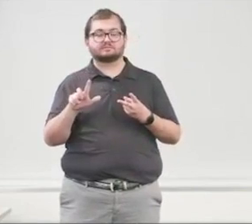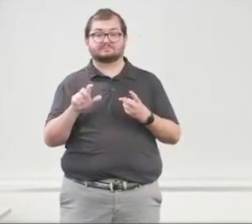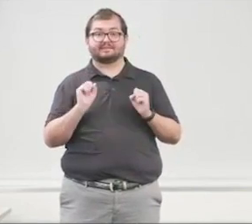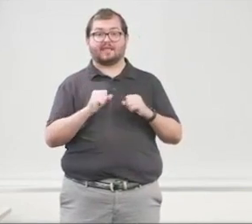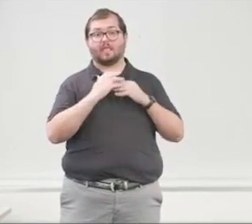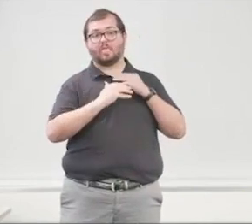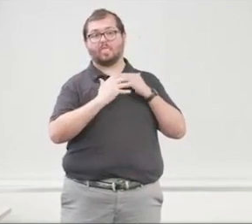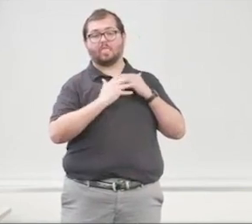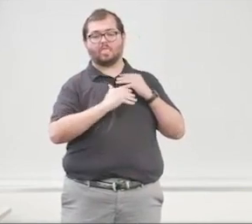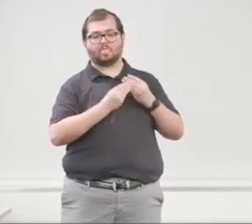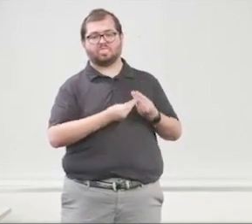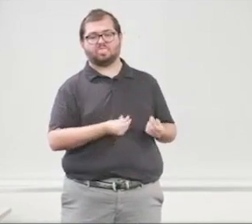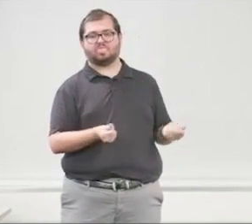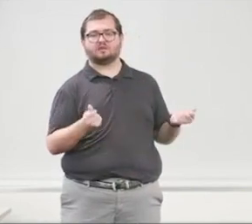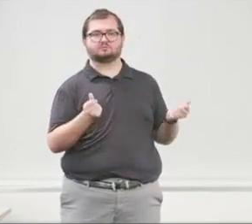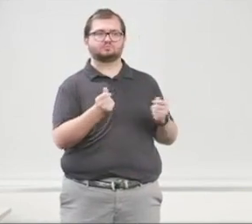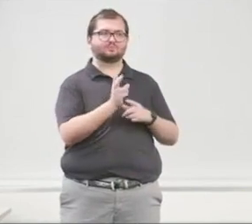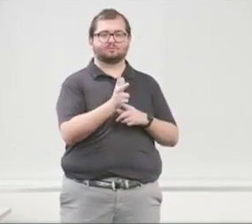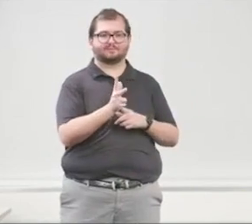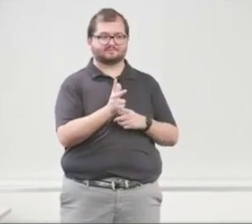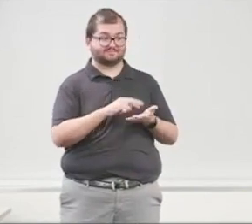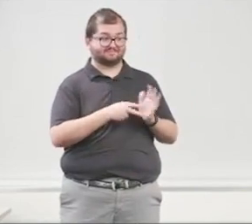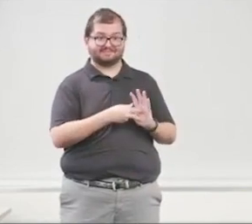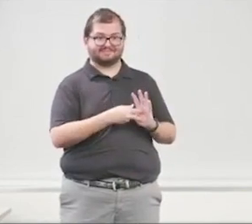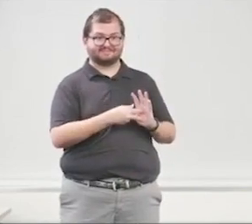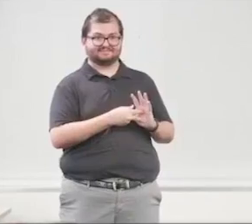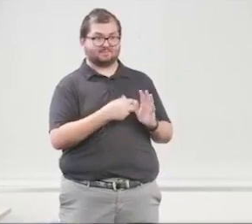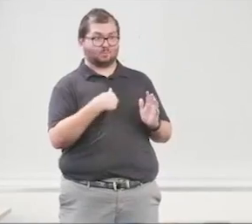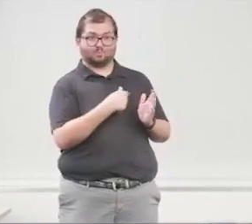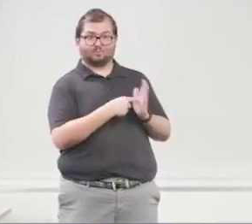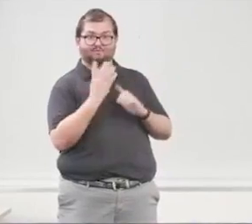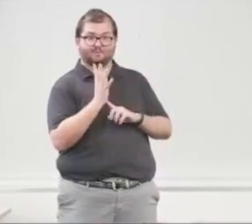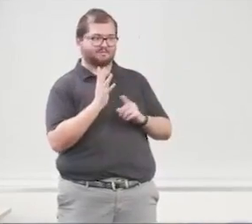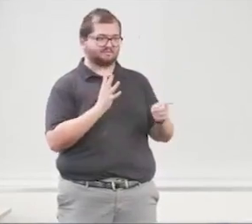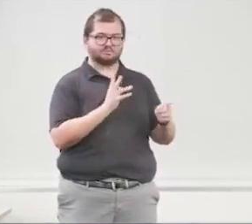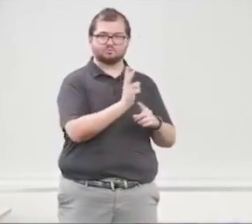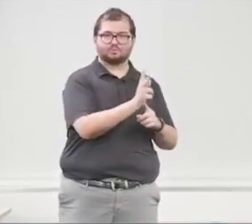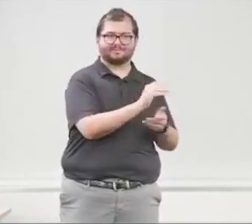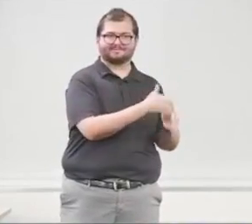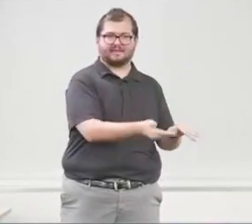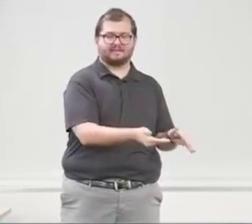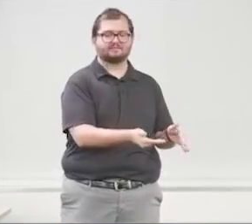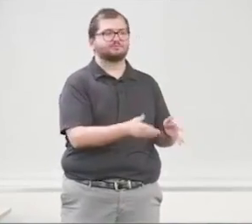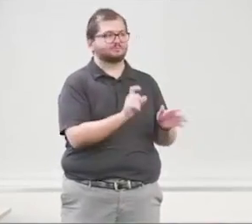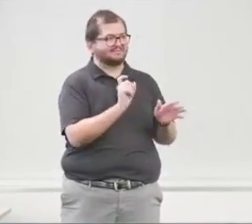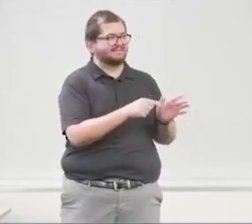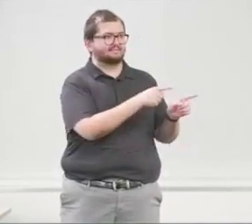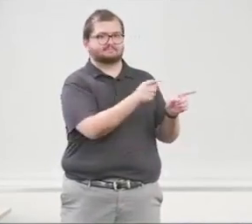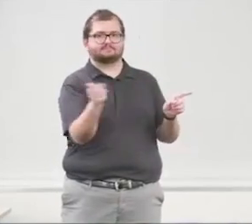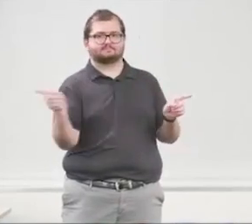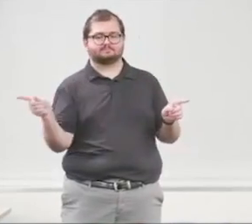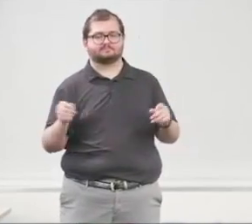So we're not there, guys. And that's where you come in. So I wanted to give like